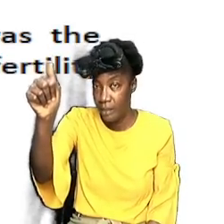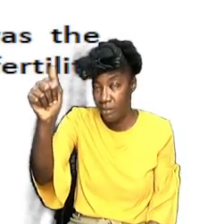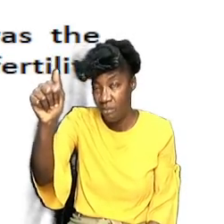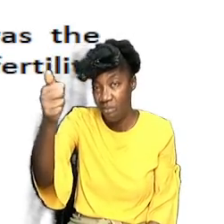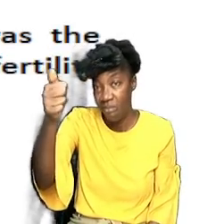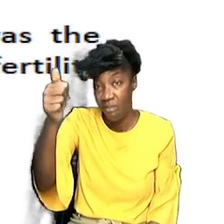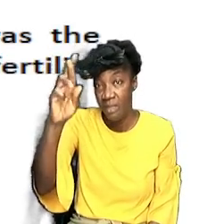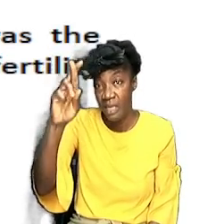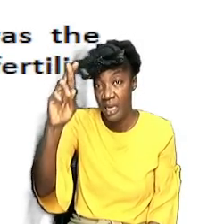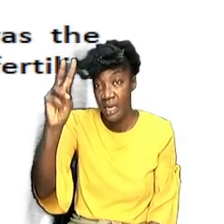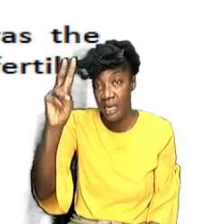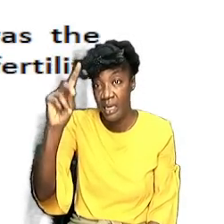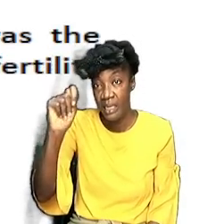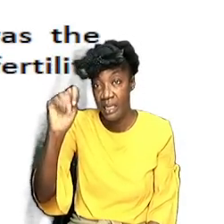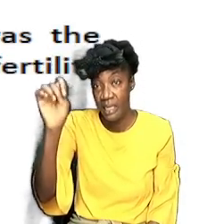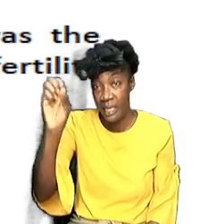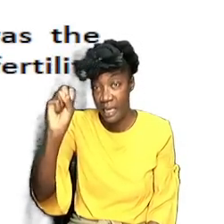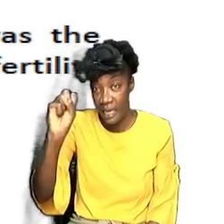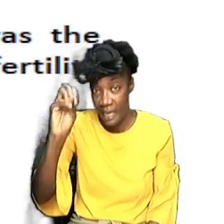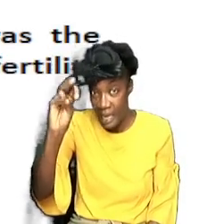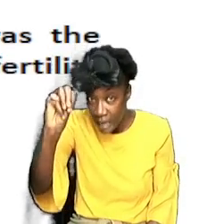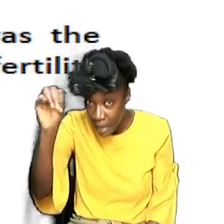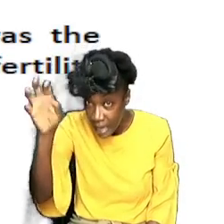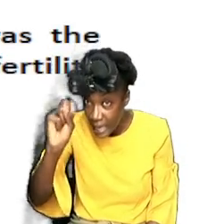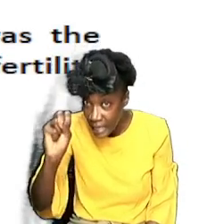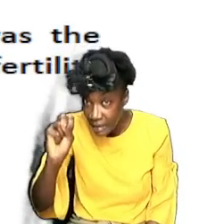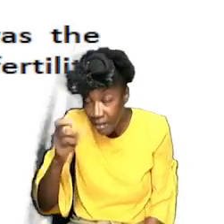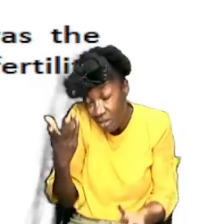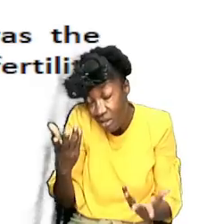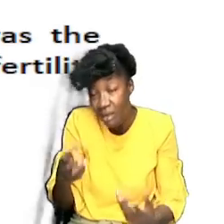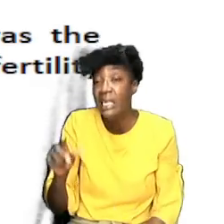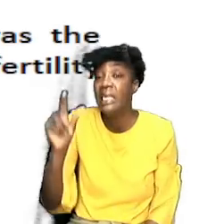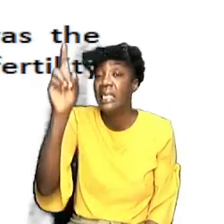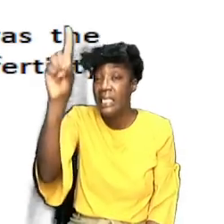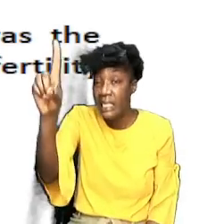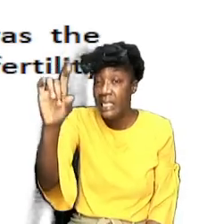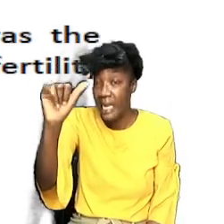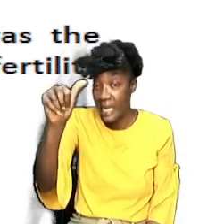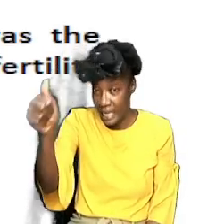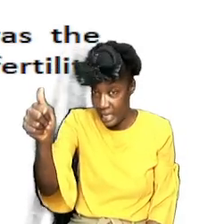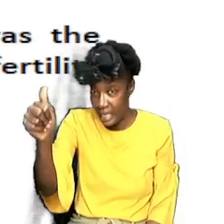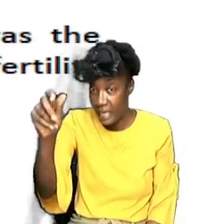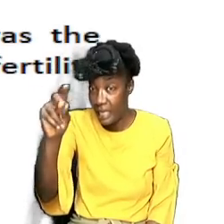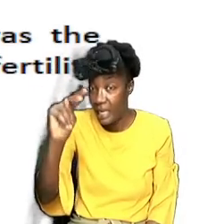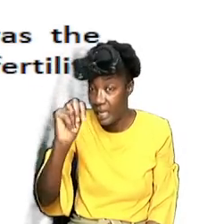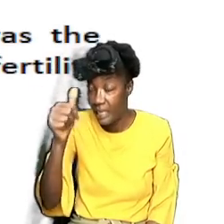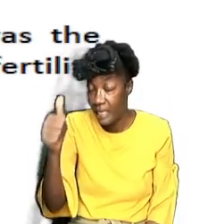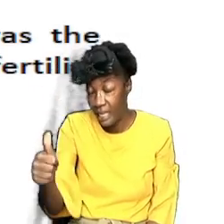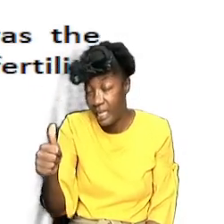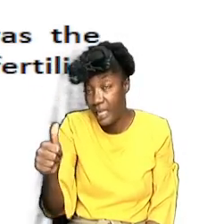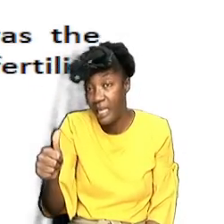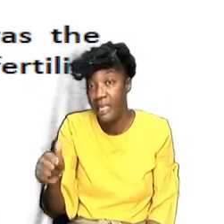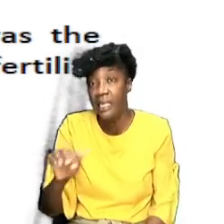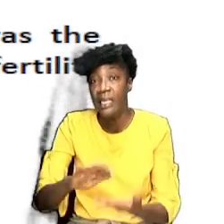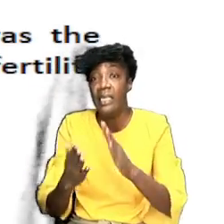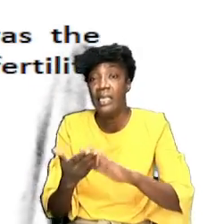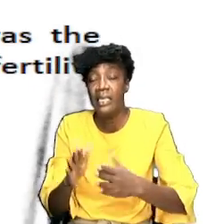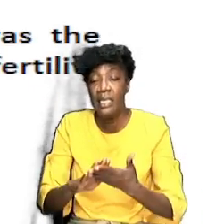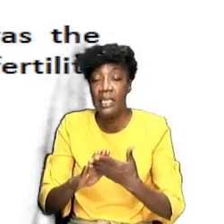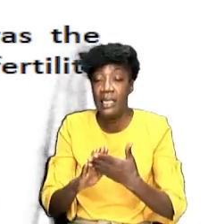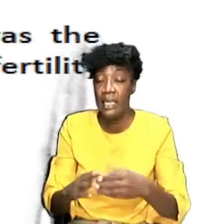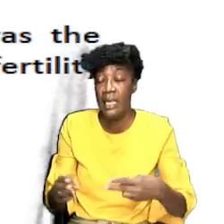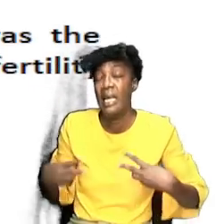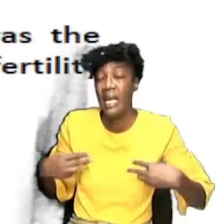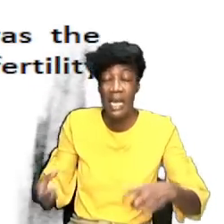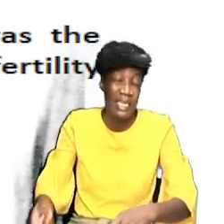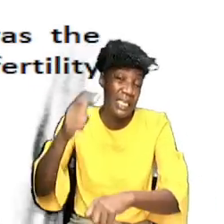on who you're looking at. If you're looking from the Greek side or from the Roman side. Amen. But practically, the city had a temple